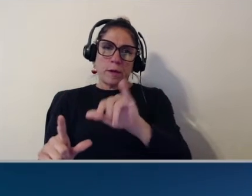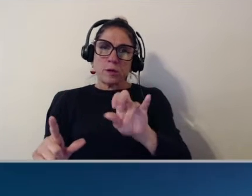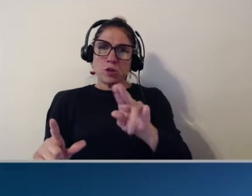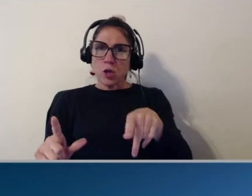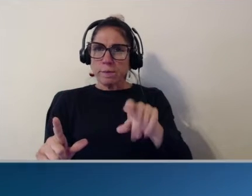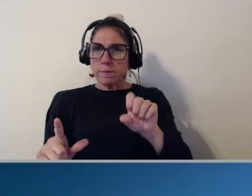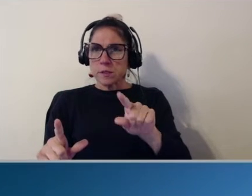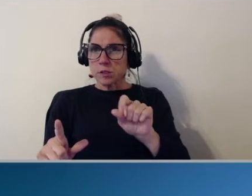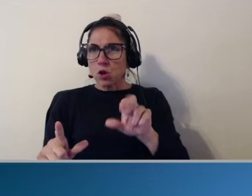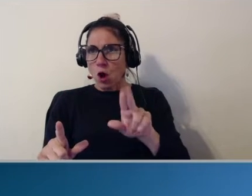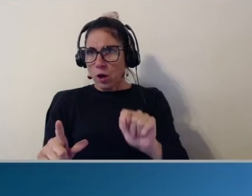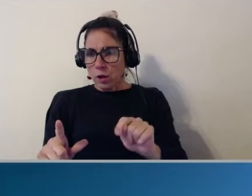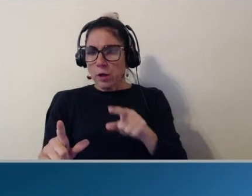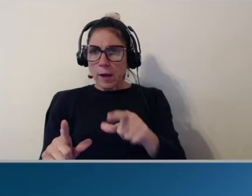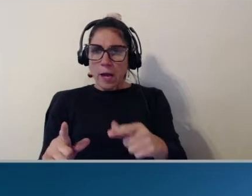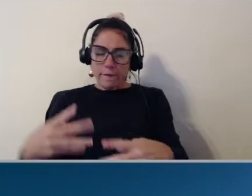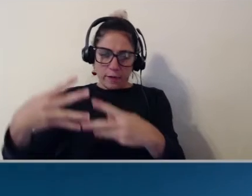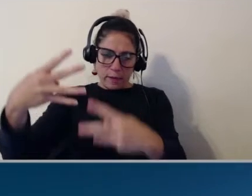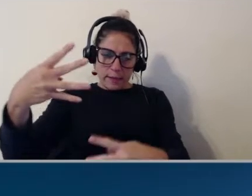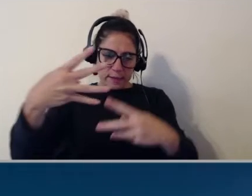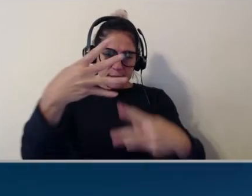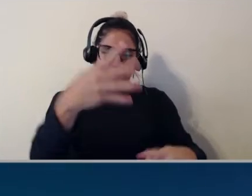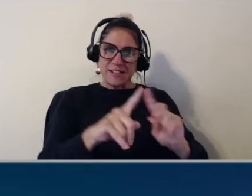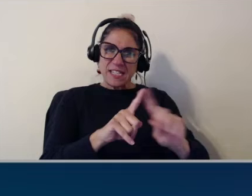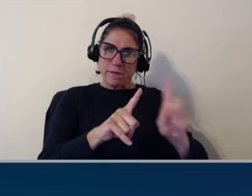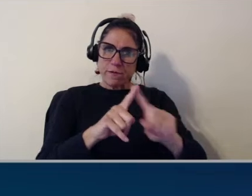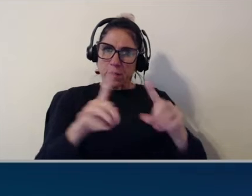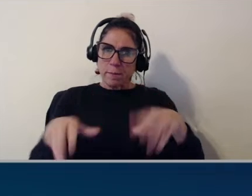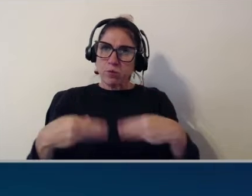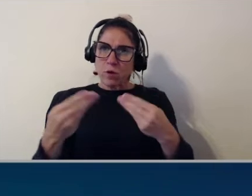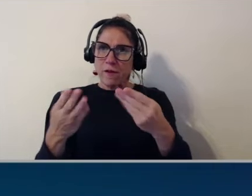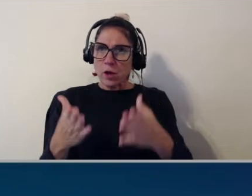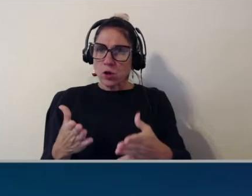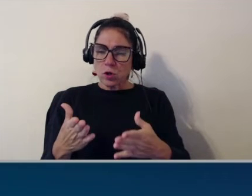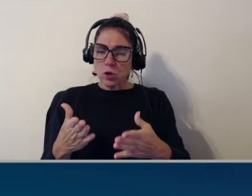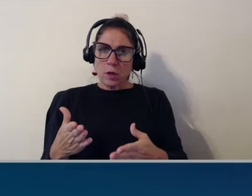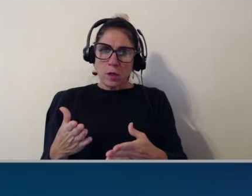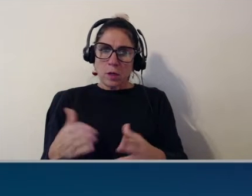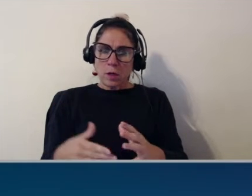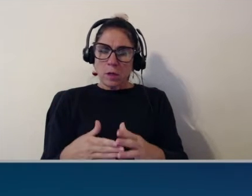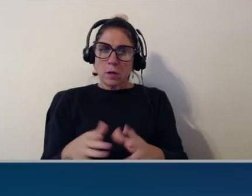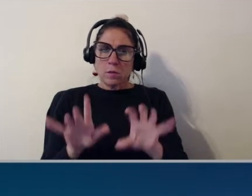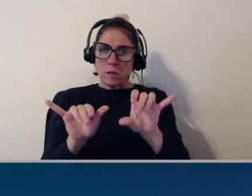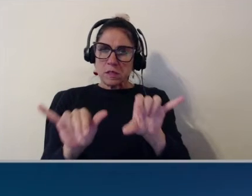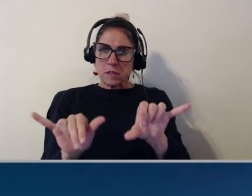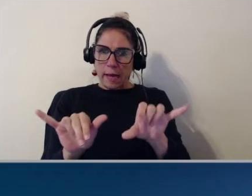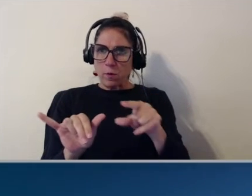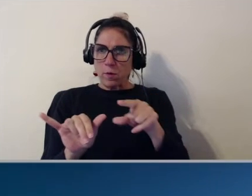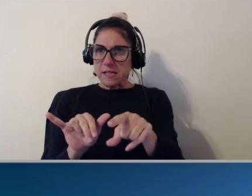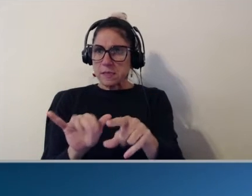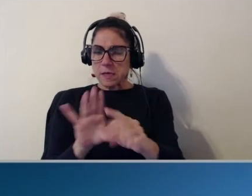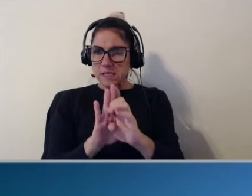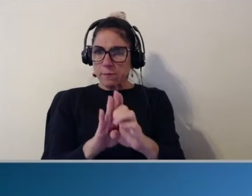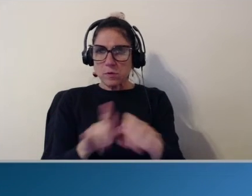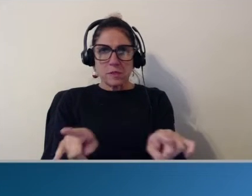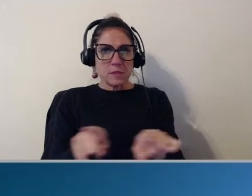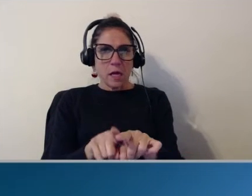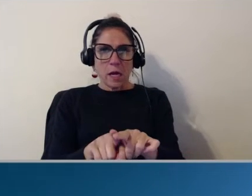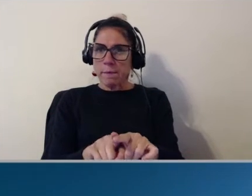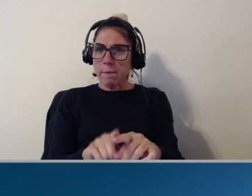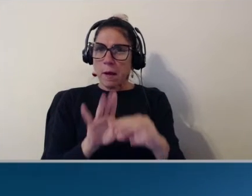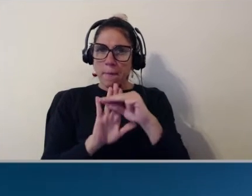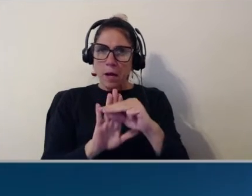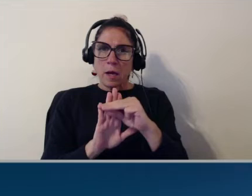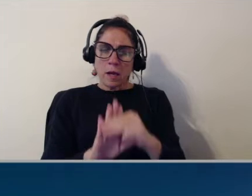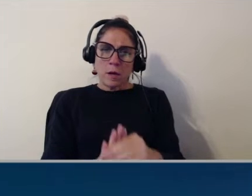jumpstart, well, we have a list of different providers. We are going to stick with Meta in this example, same model, Llama